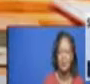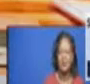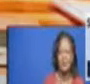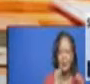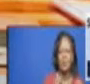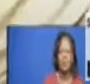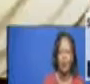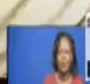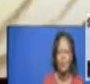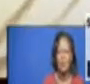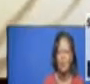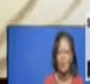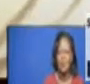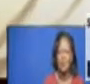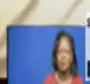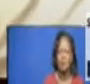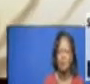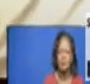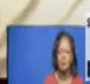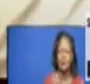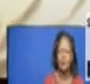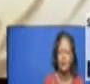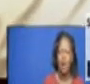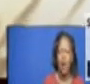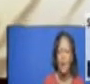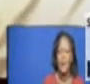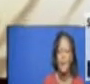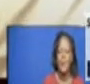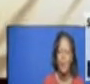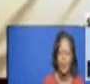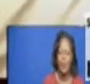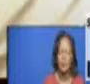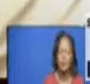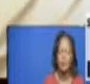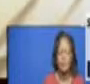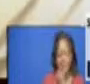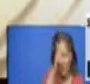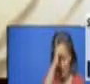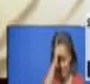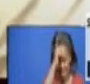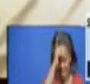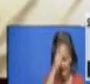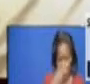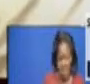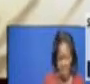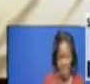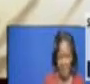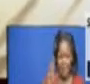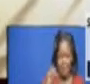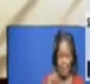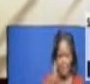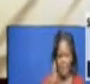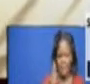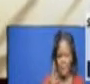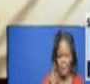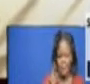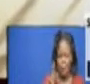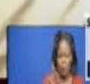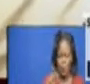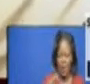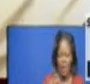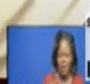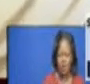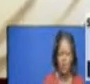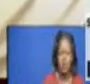committee, I was born in a village called Muruka. I went to primary school